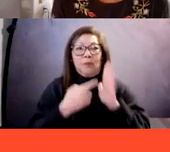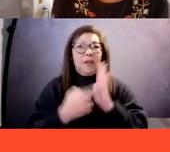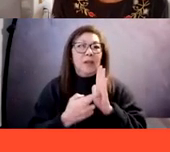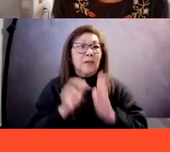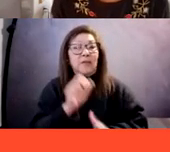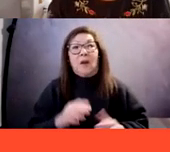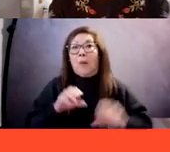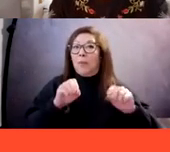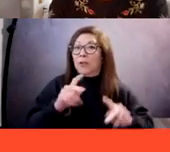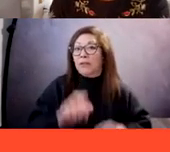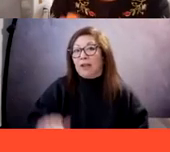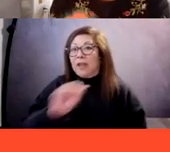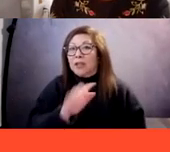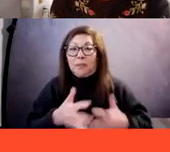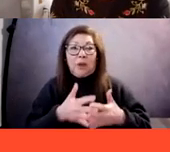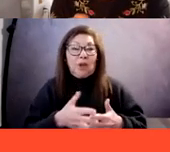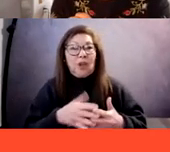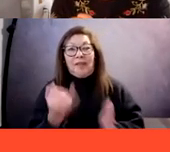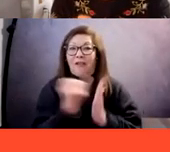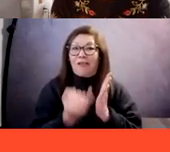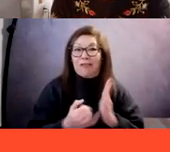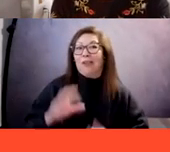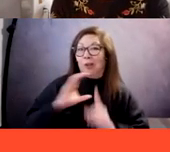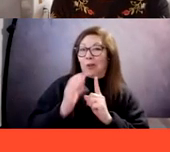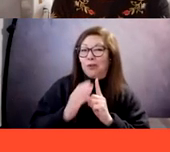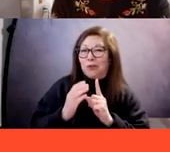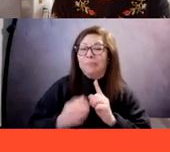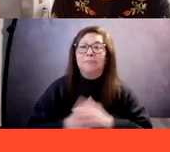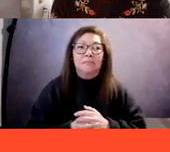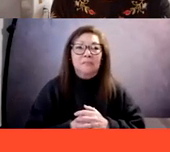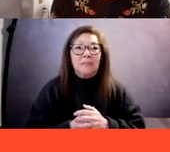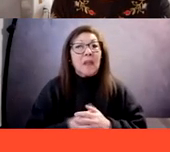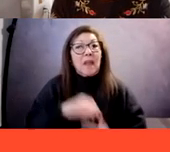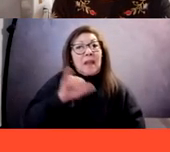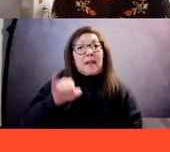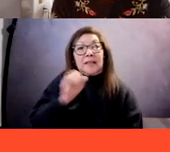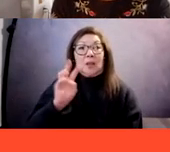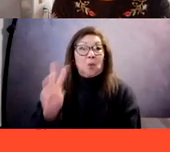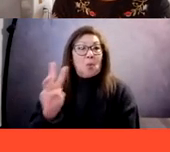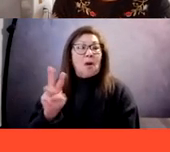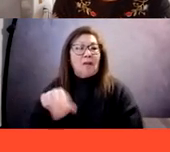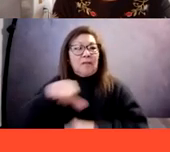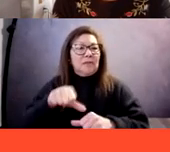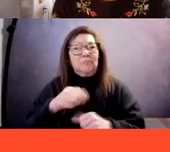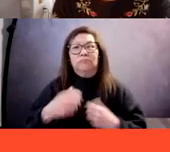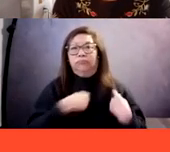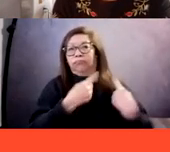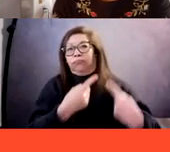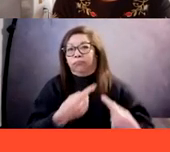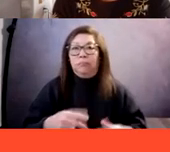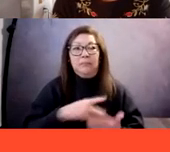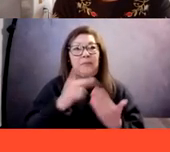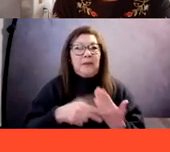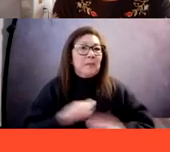American artists and cultural organizations. And the Jadin Wong Fellowship is one of our longstanding programs that